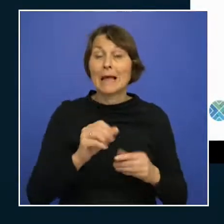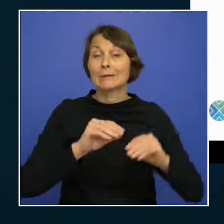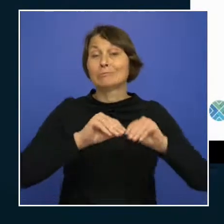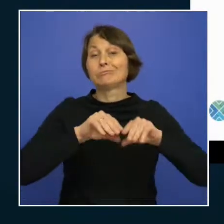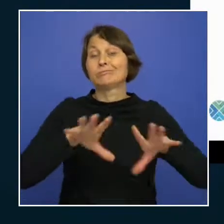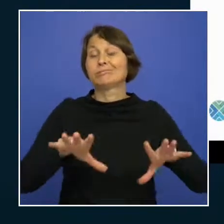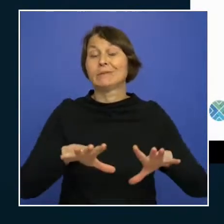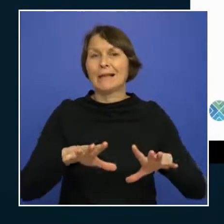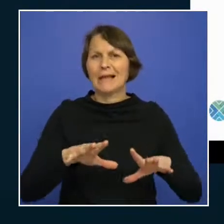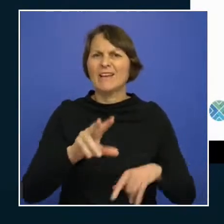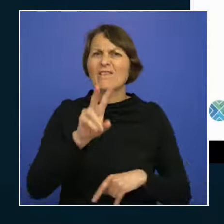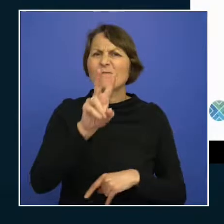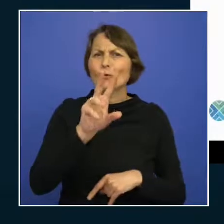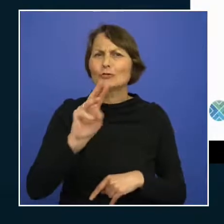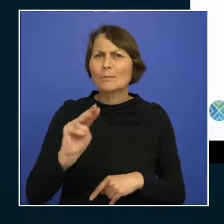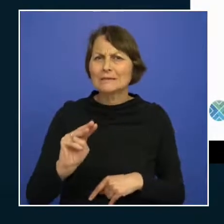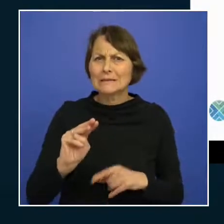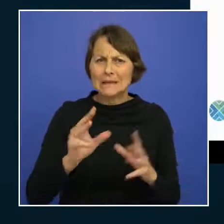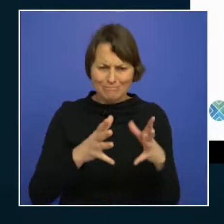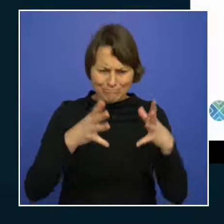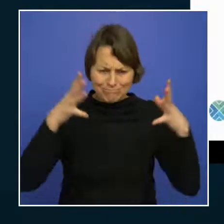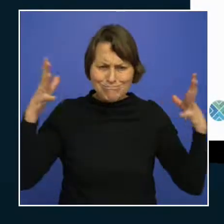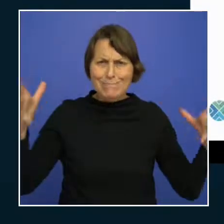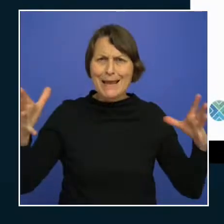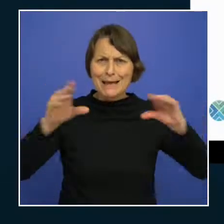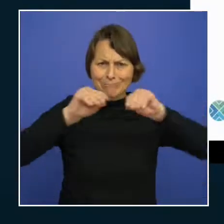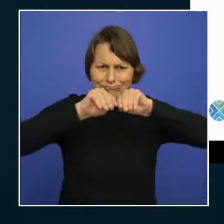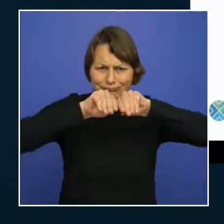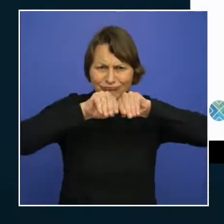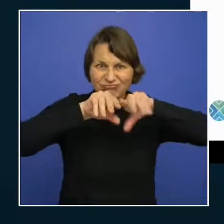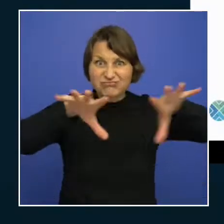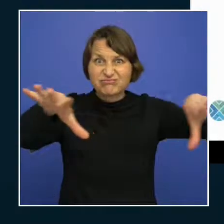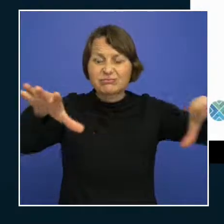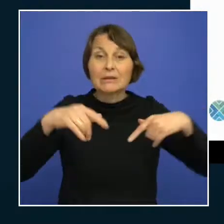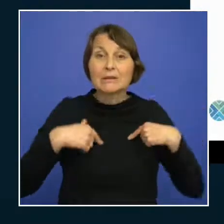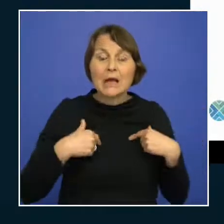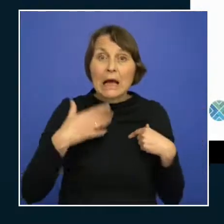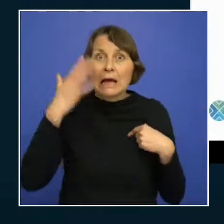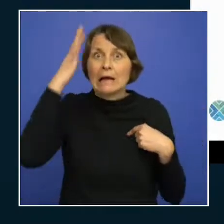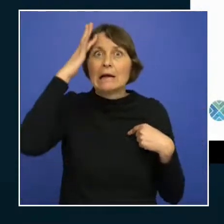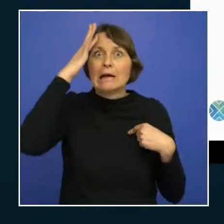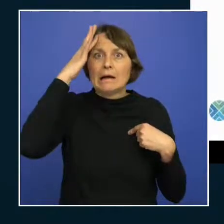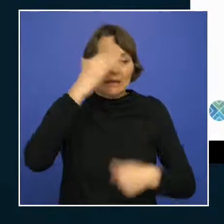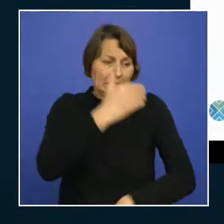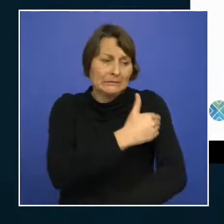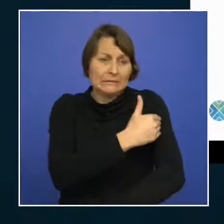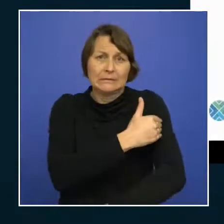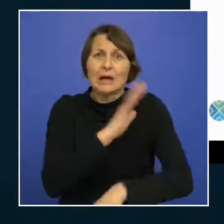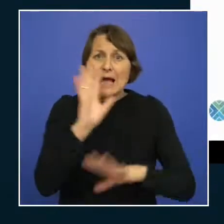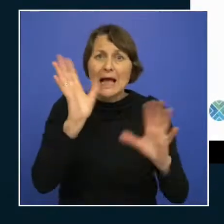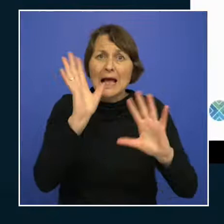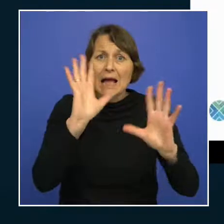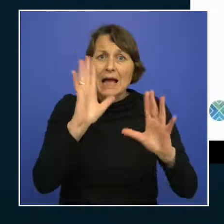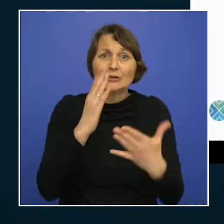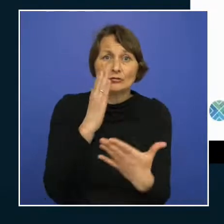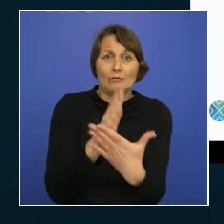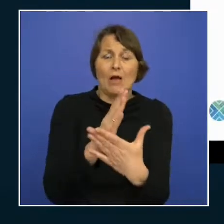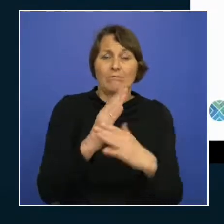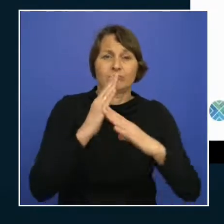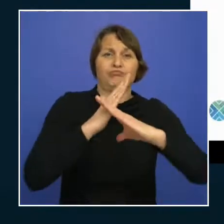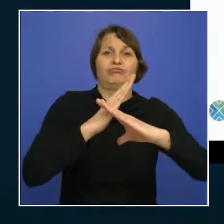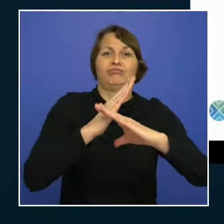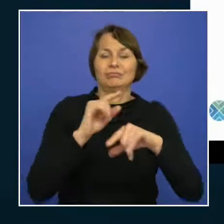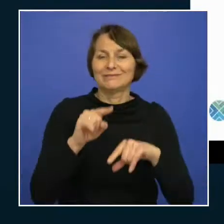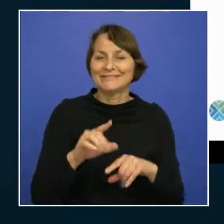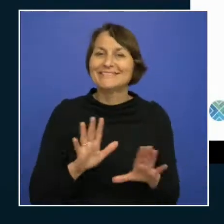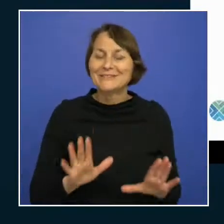machine without knowing what they're doing, then before you know it, you get an alert and you can do something about it, because you will not